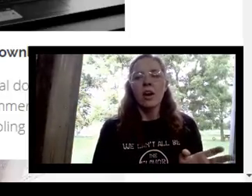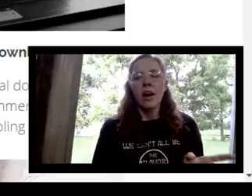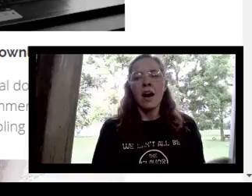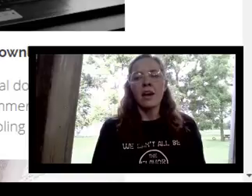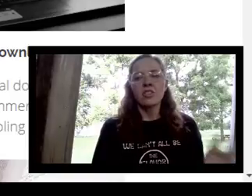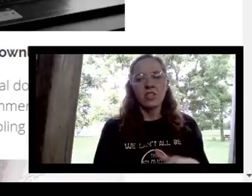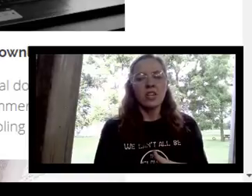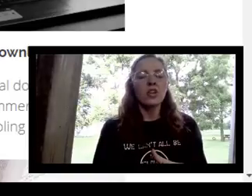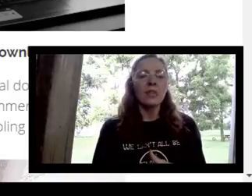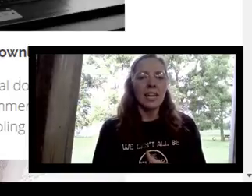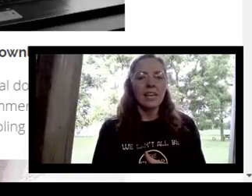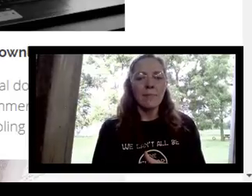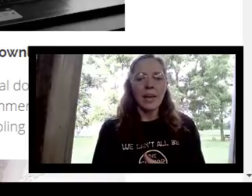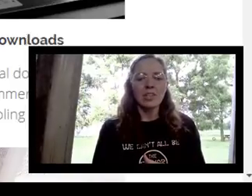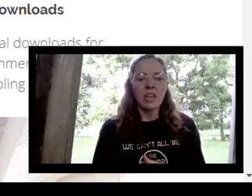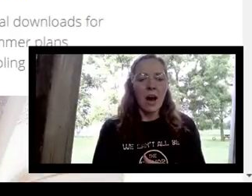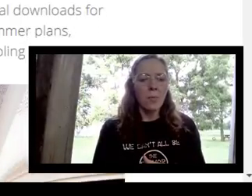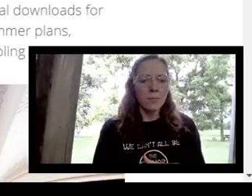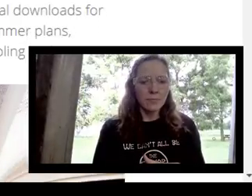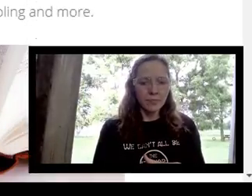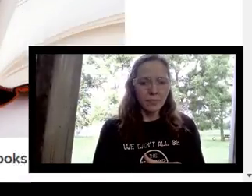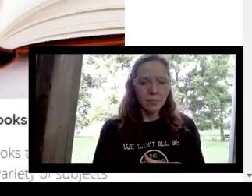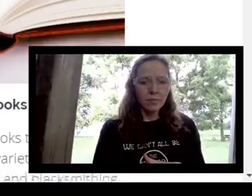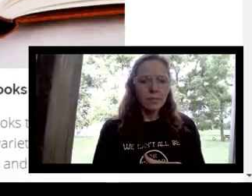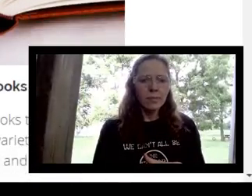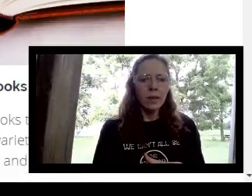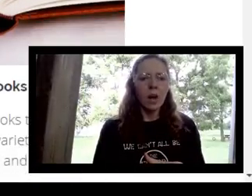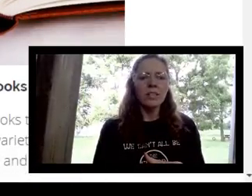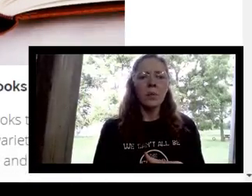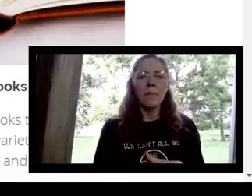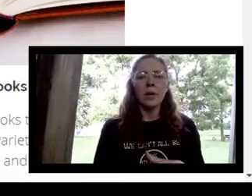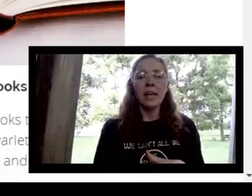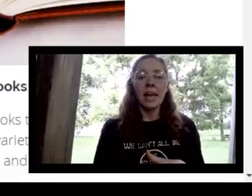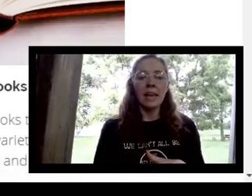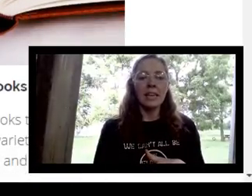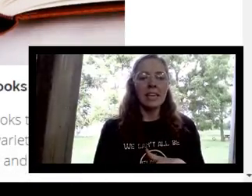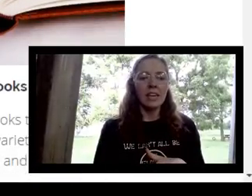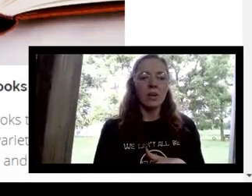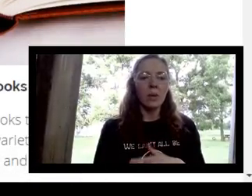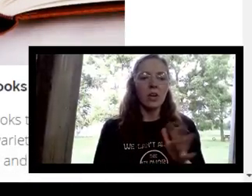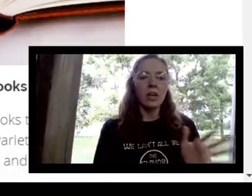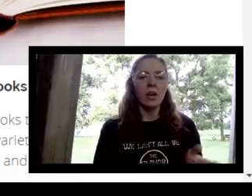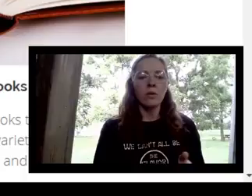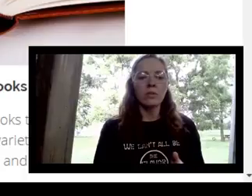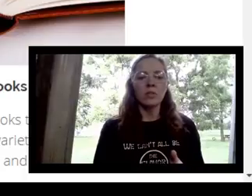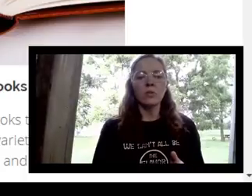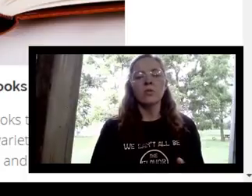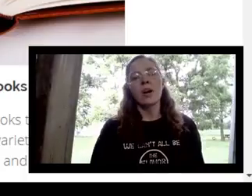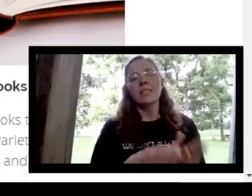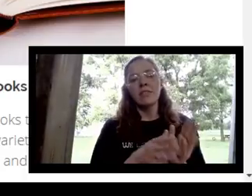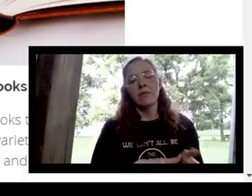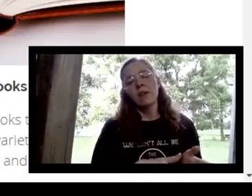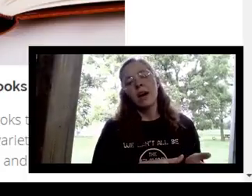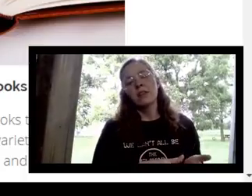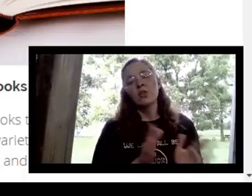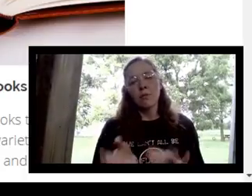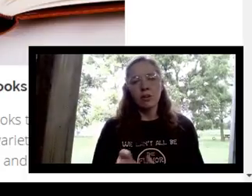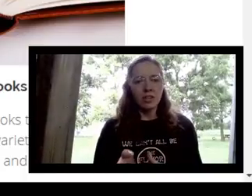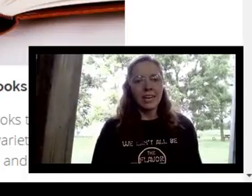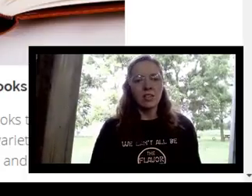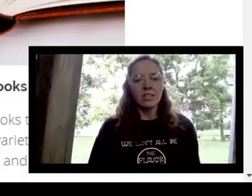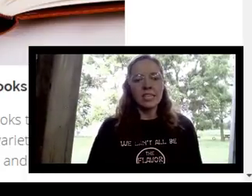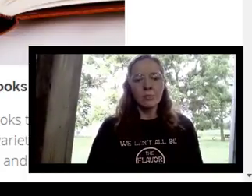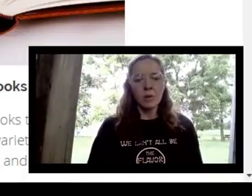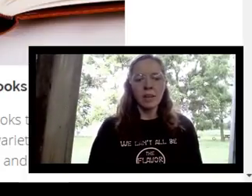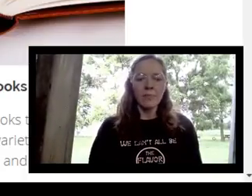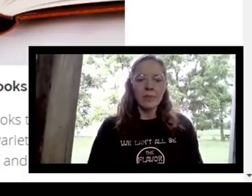there. It's just a new landing page now. Also, I put a link here where you can go directly to our